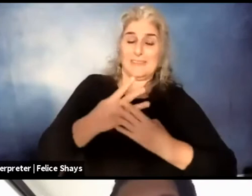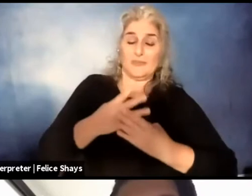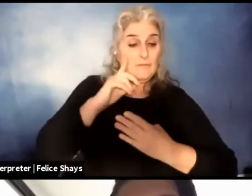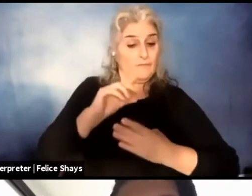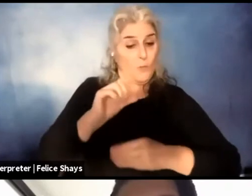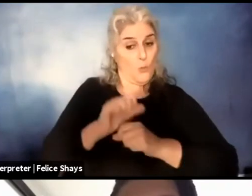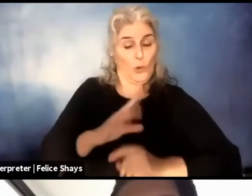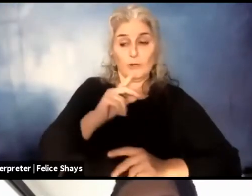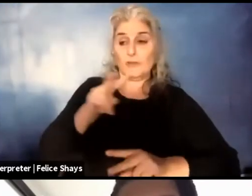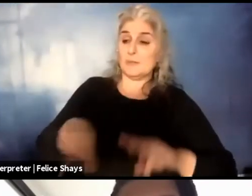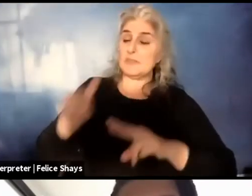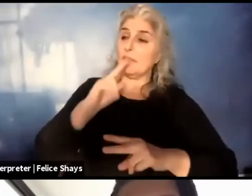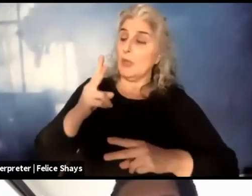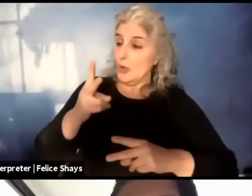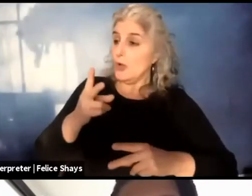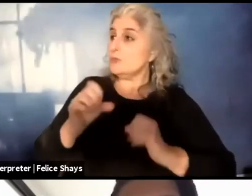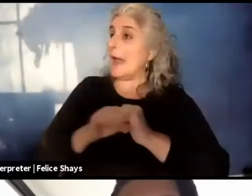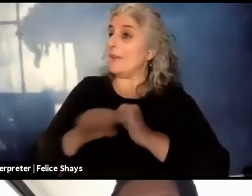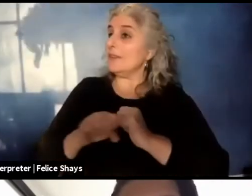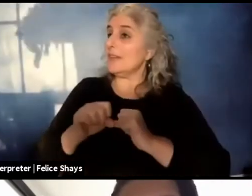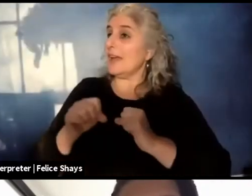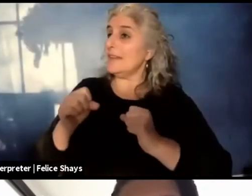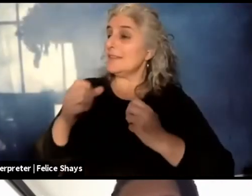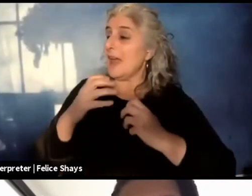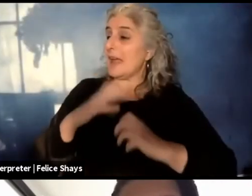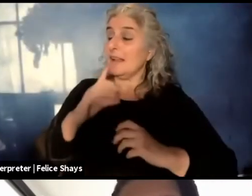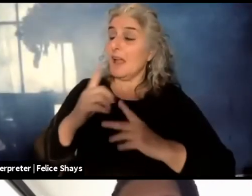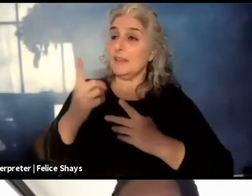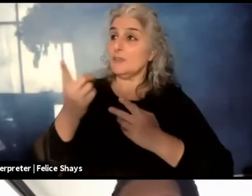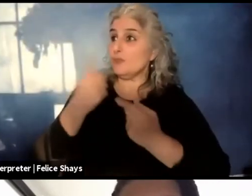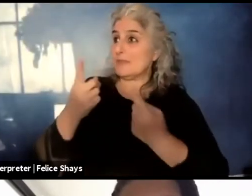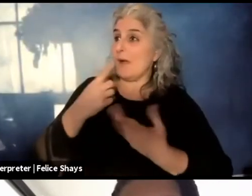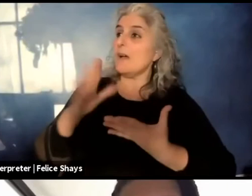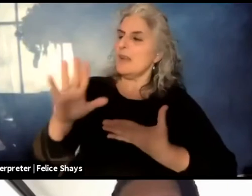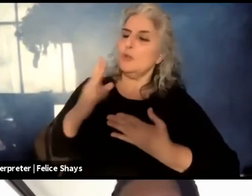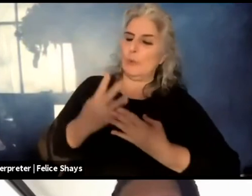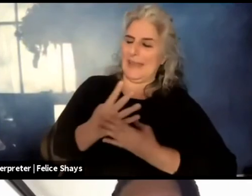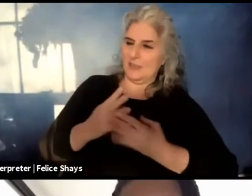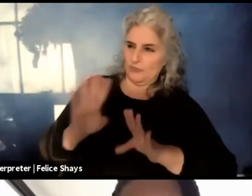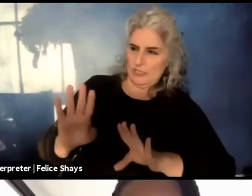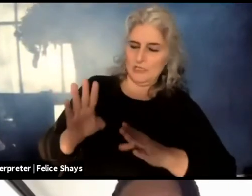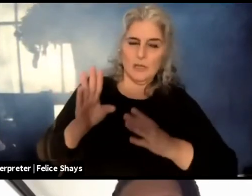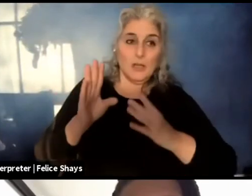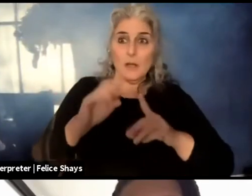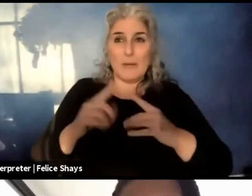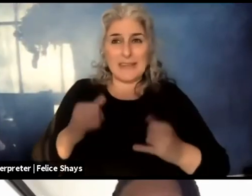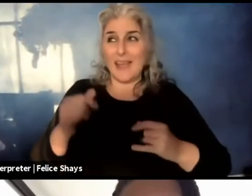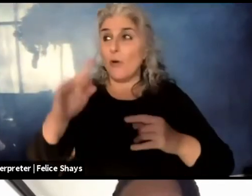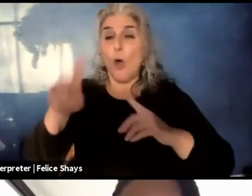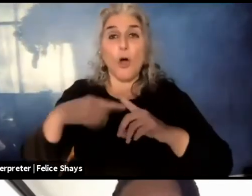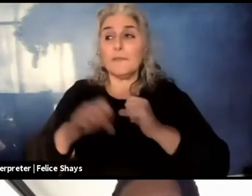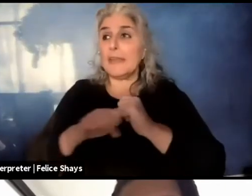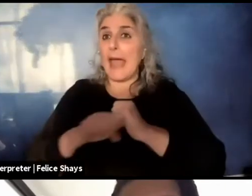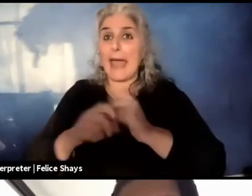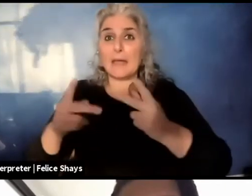people then, as Mars had mentioned, forced people to have to resort to riskier and riskier business